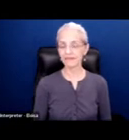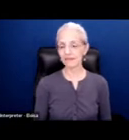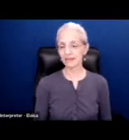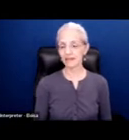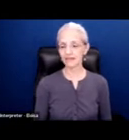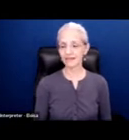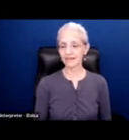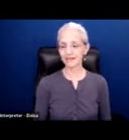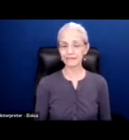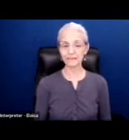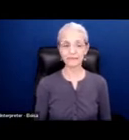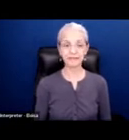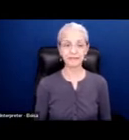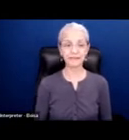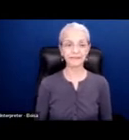Okay,